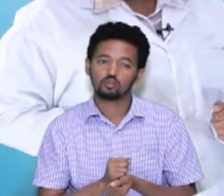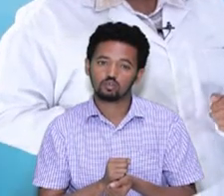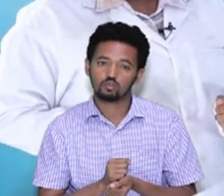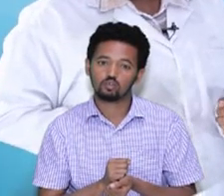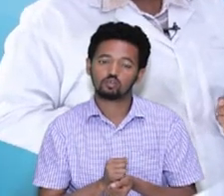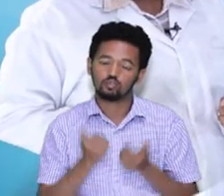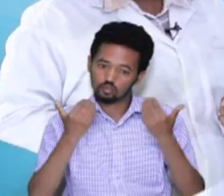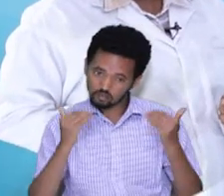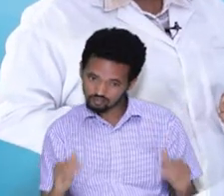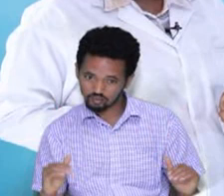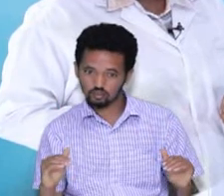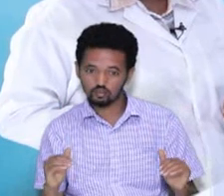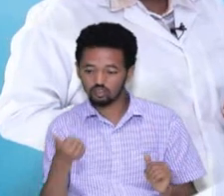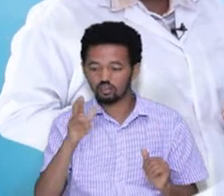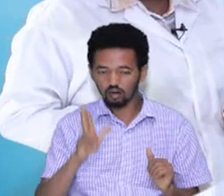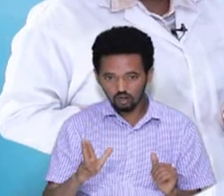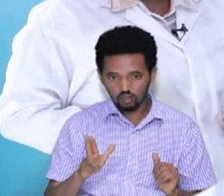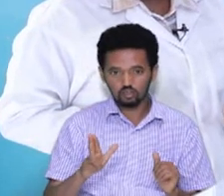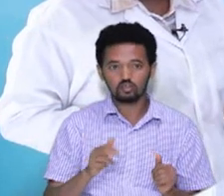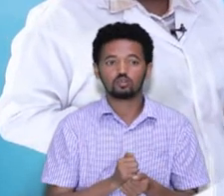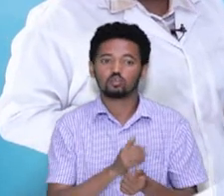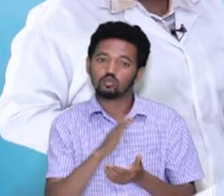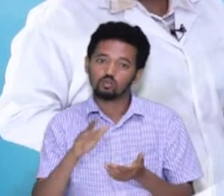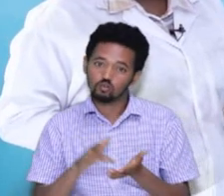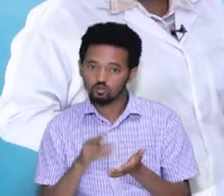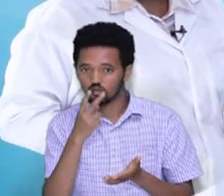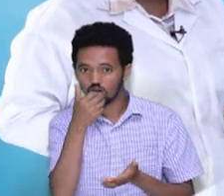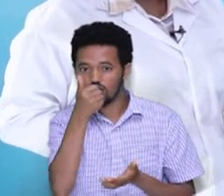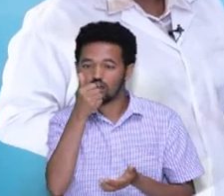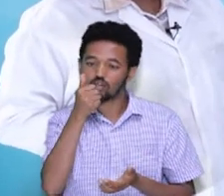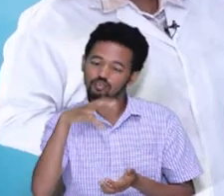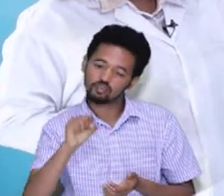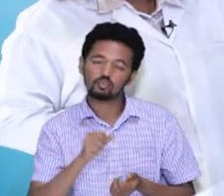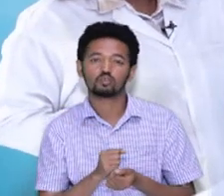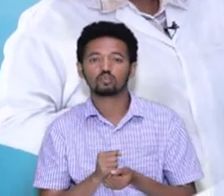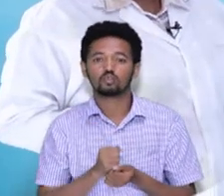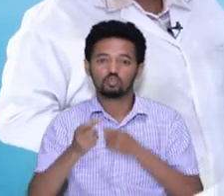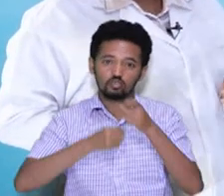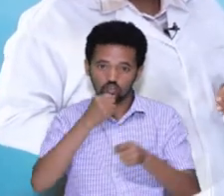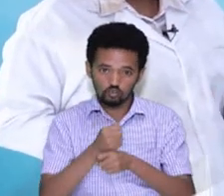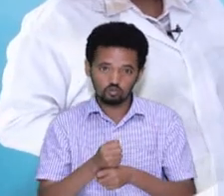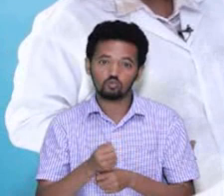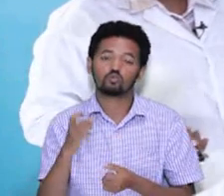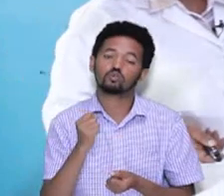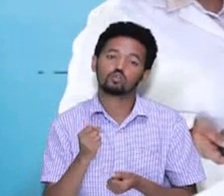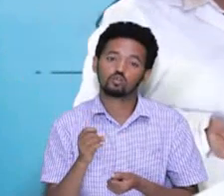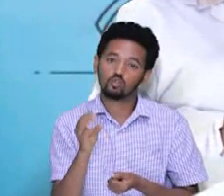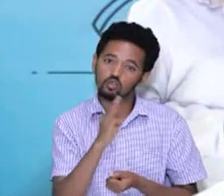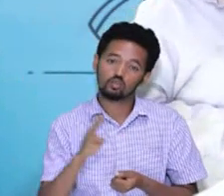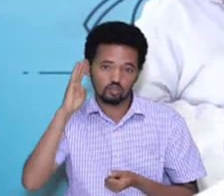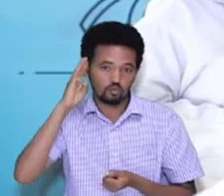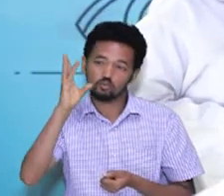The recent era is known as Cenozoic Era. The age of Cenozoic Era